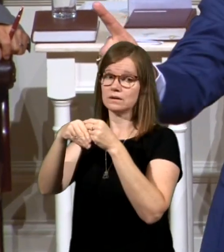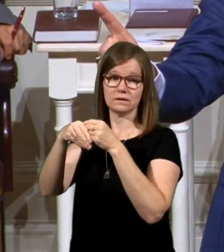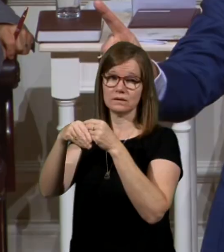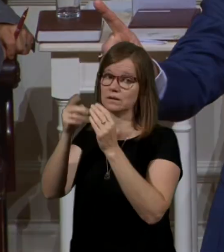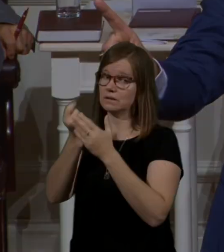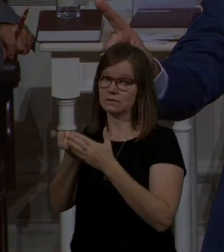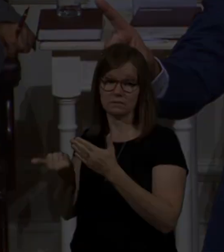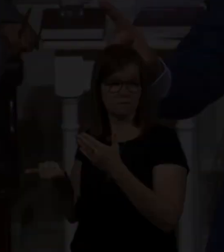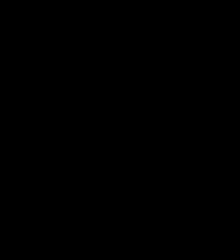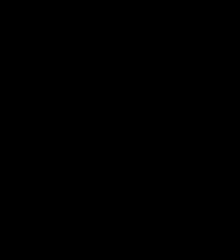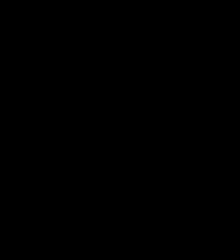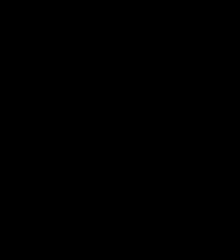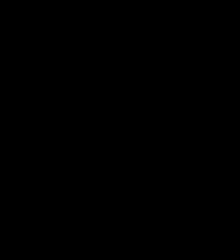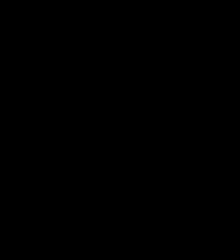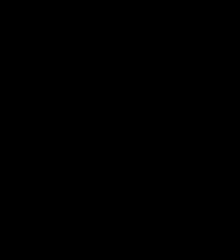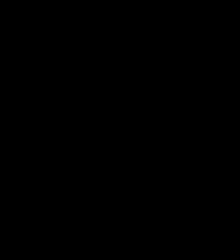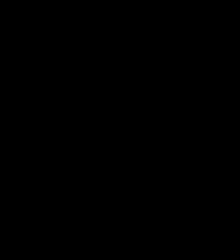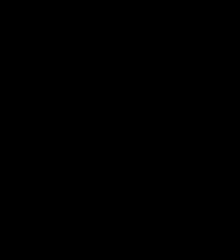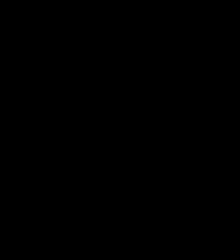nothing.